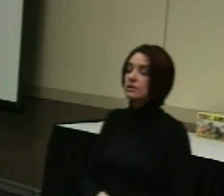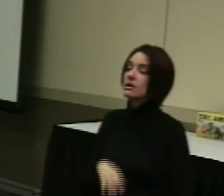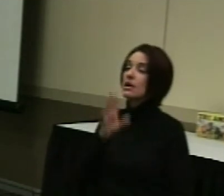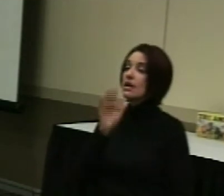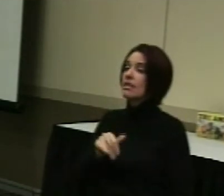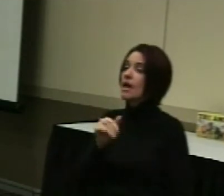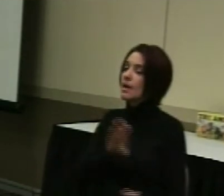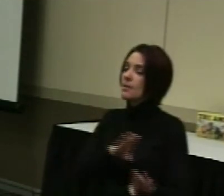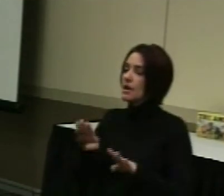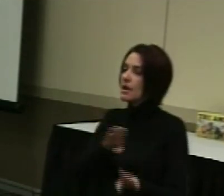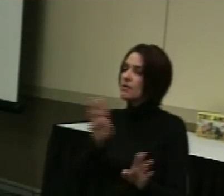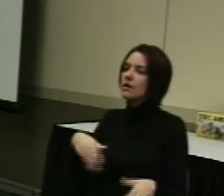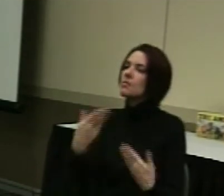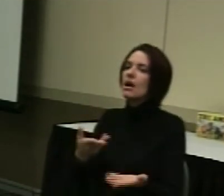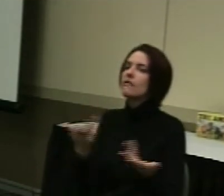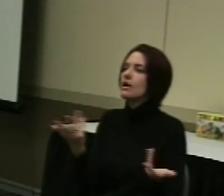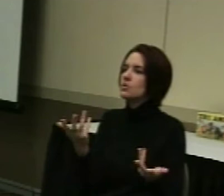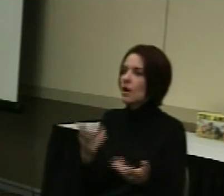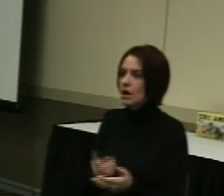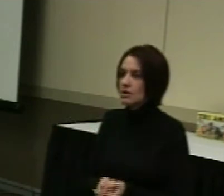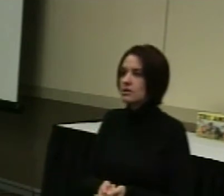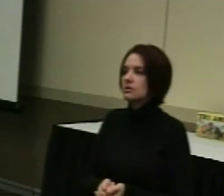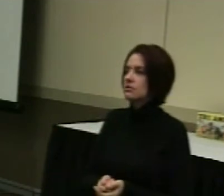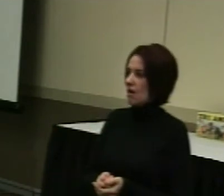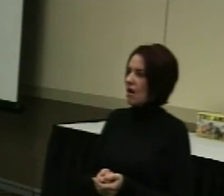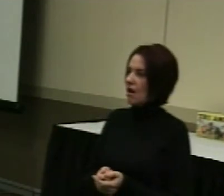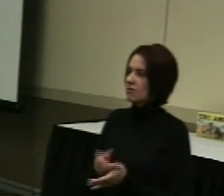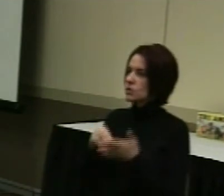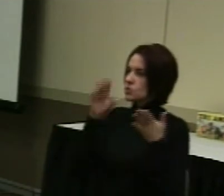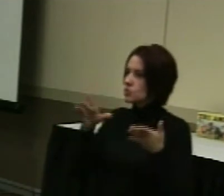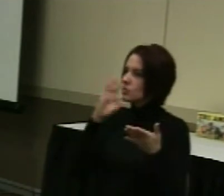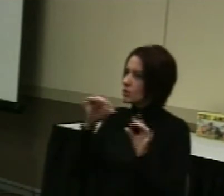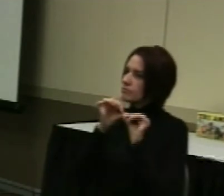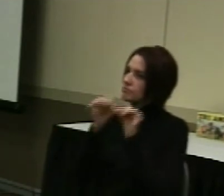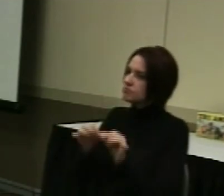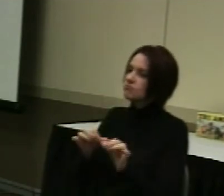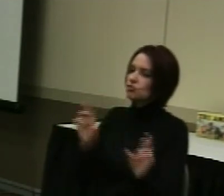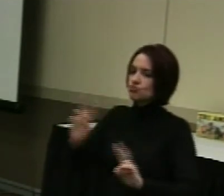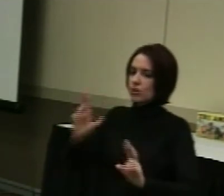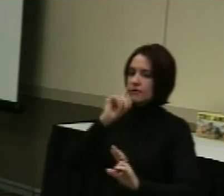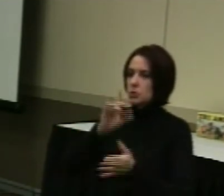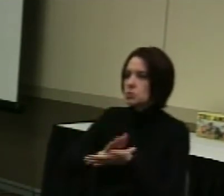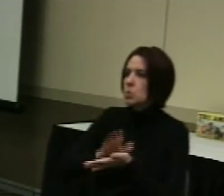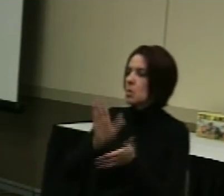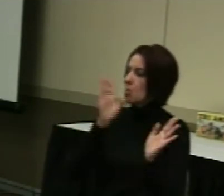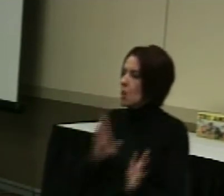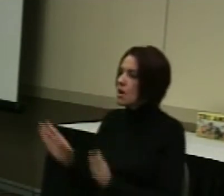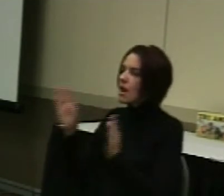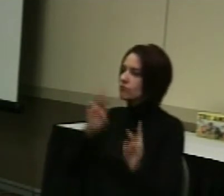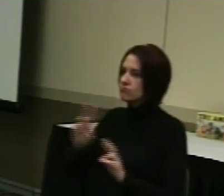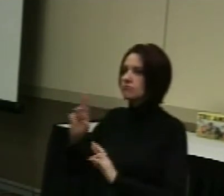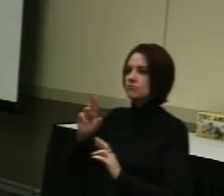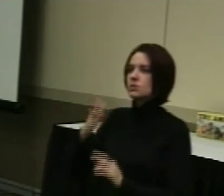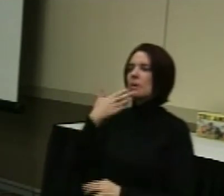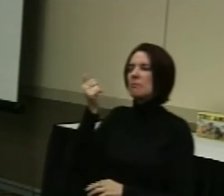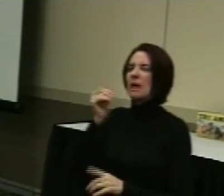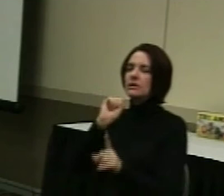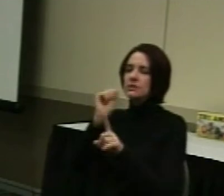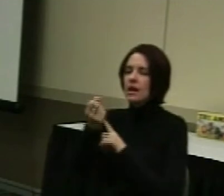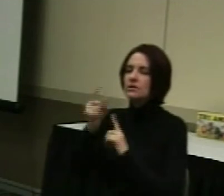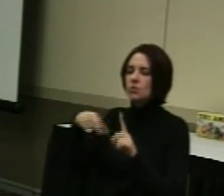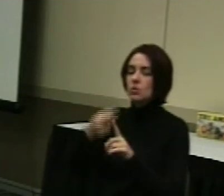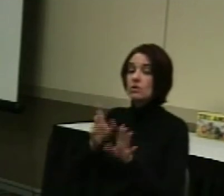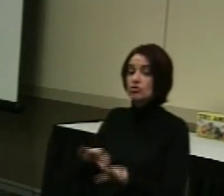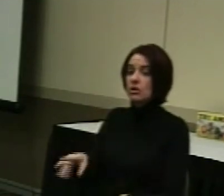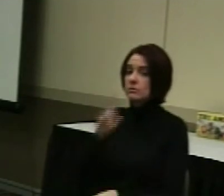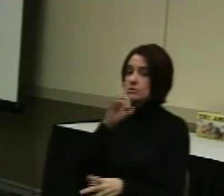behavior providing? So the child continues to be organized and ready for school, etc. So you have the best case scenario going when the child is